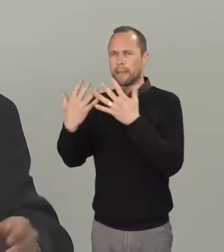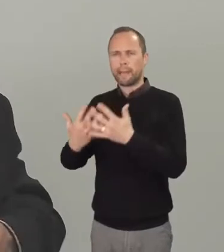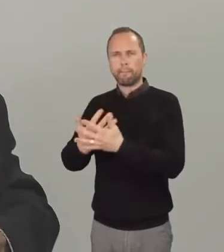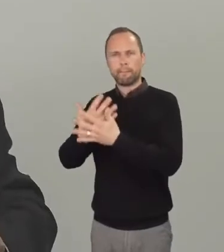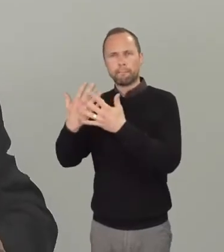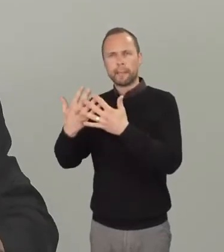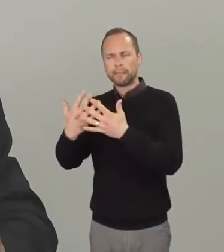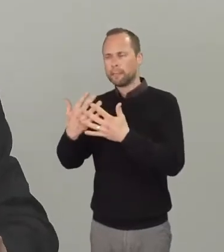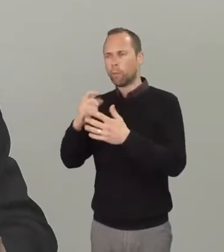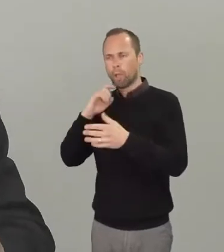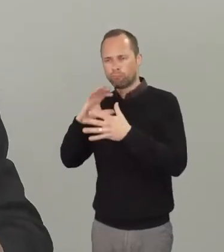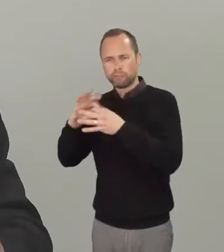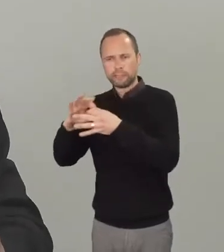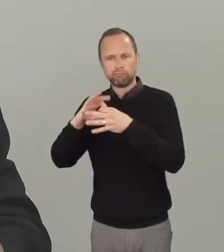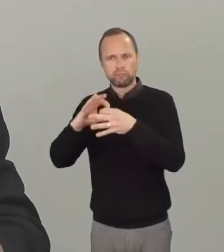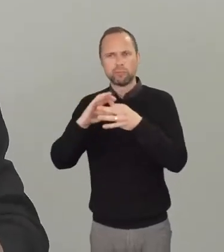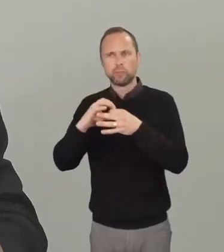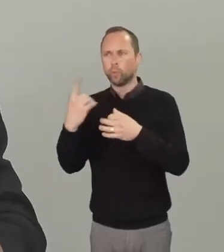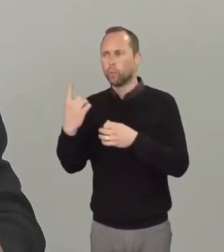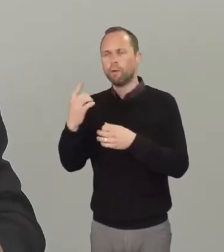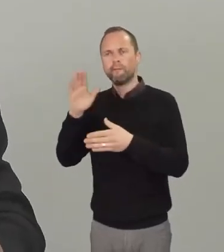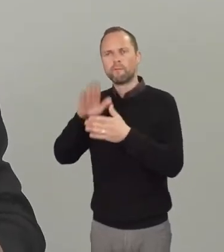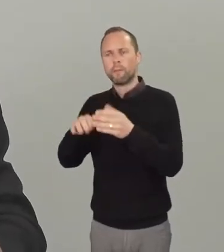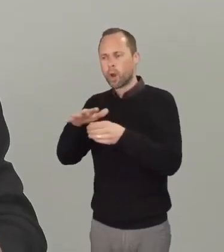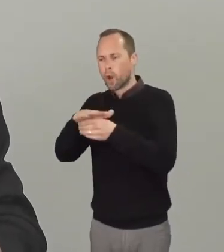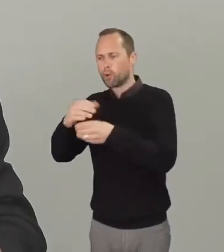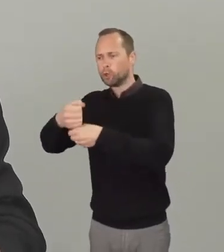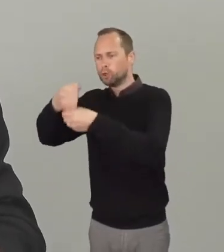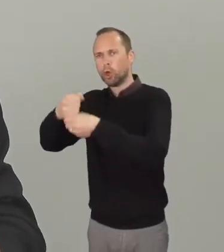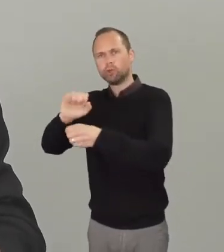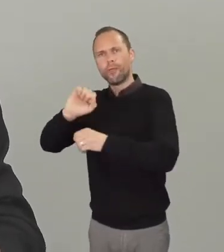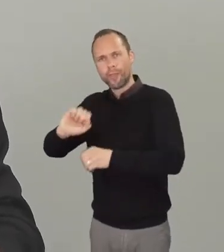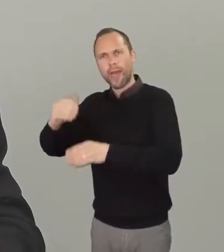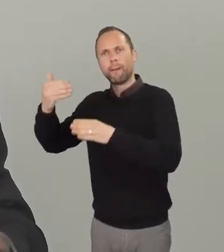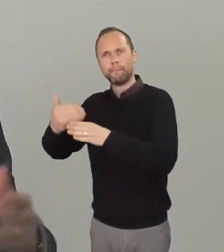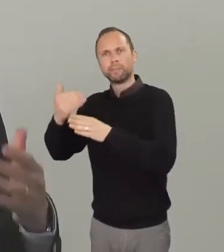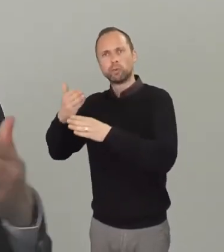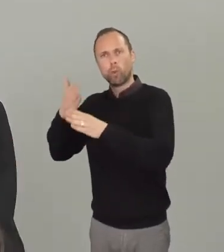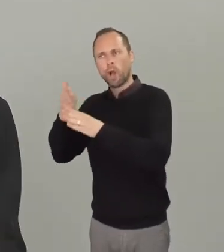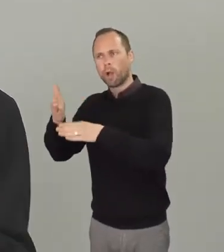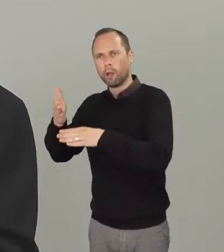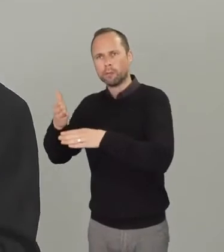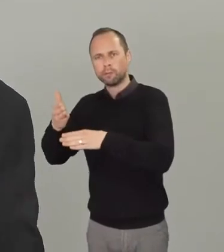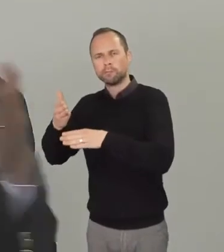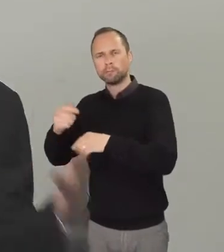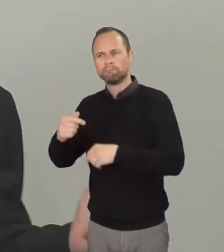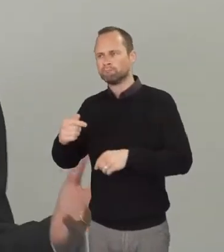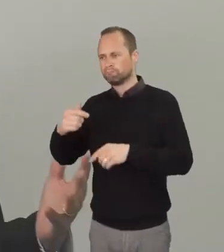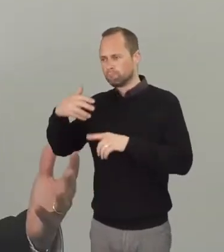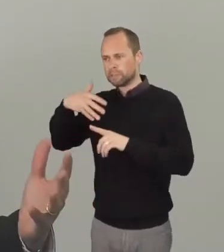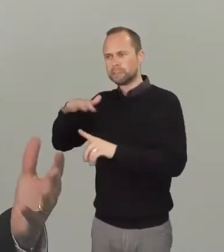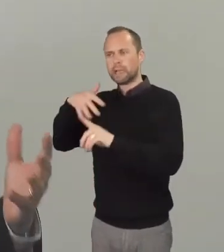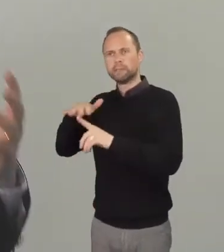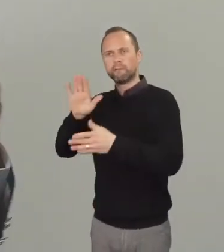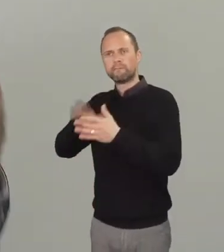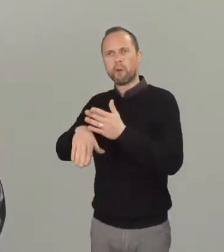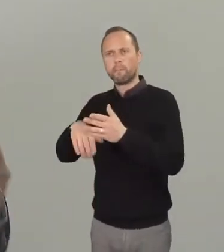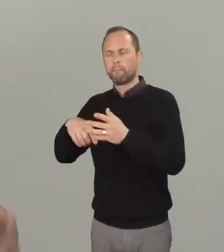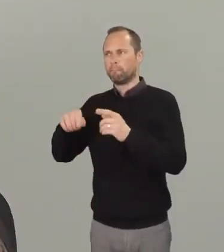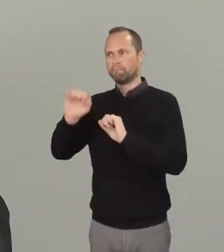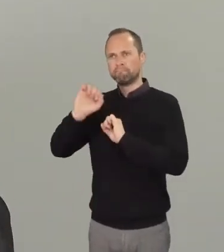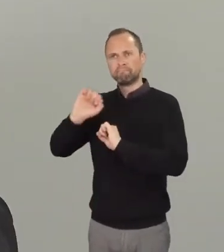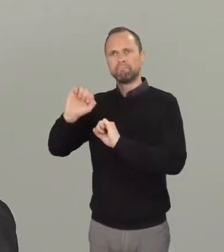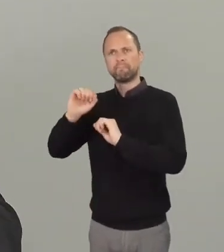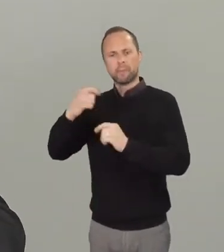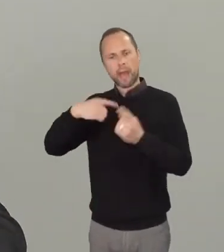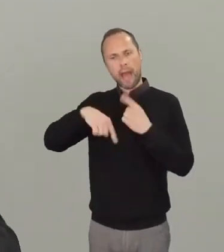were reached by local mission workers, sent by partners